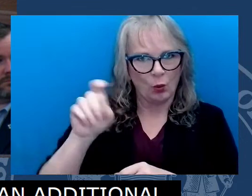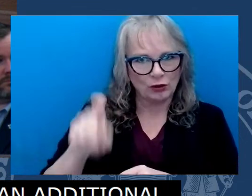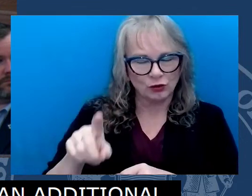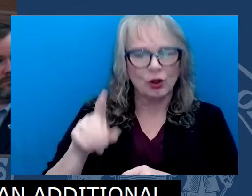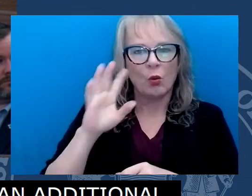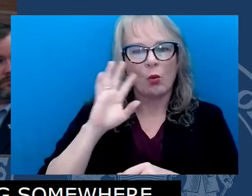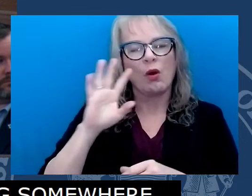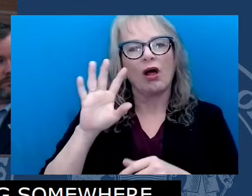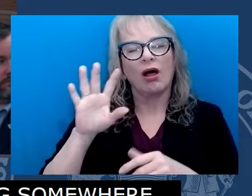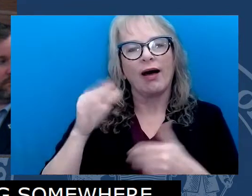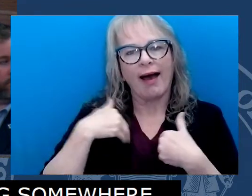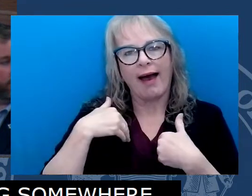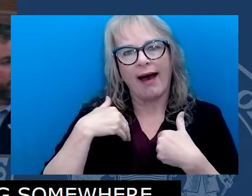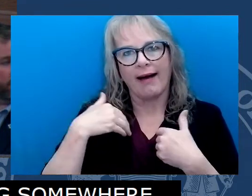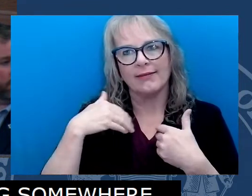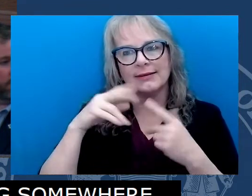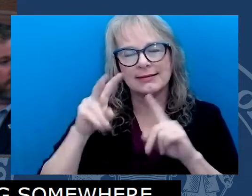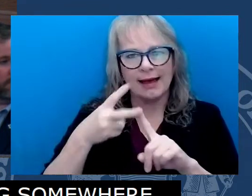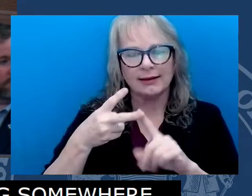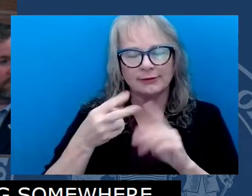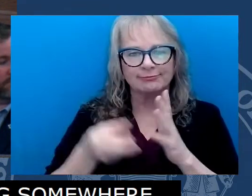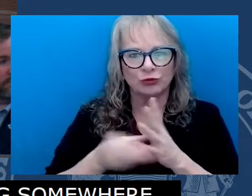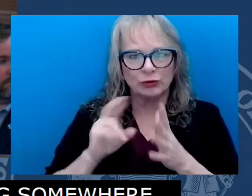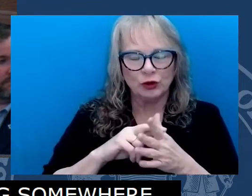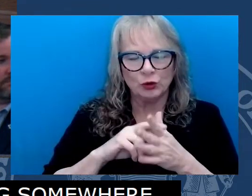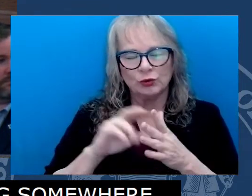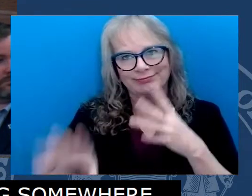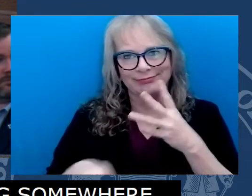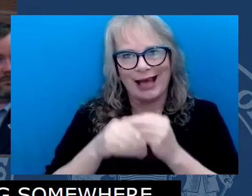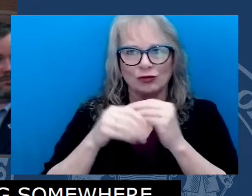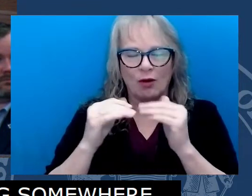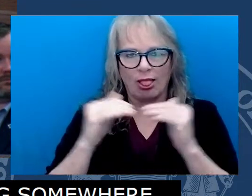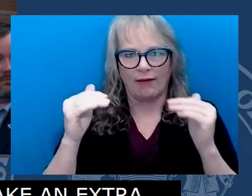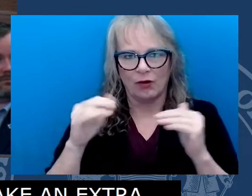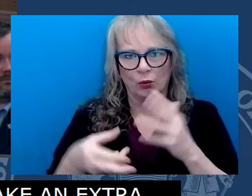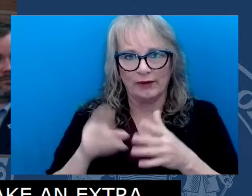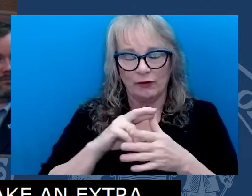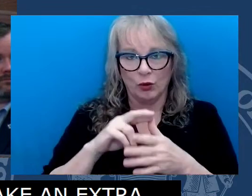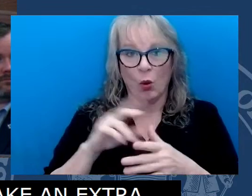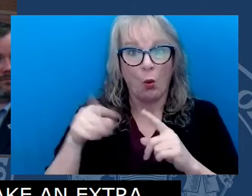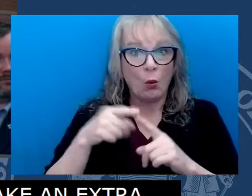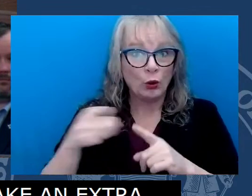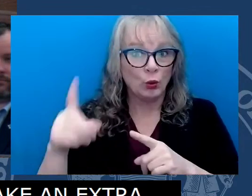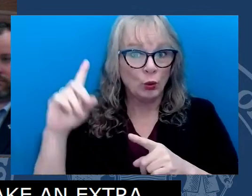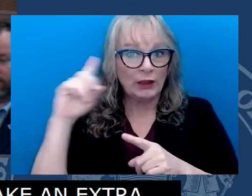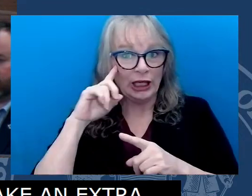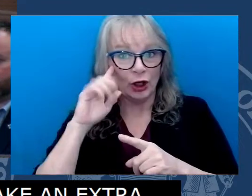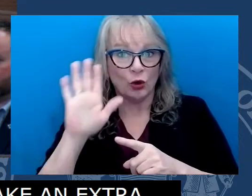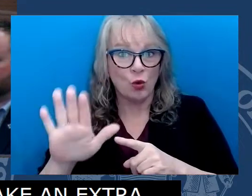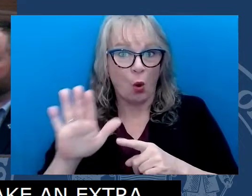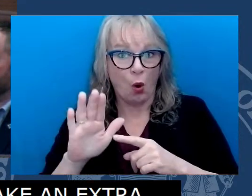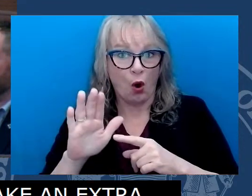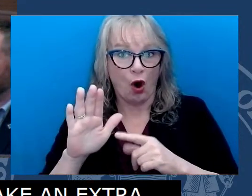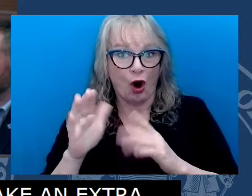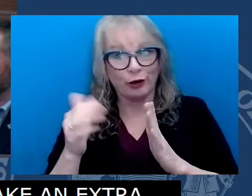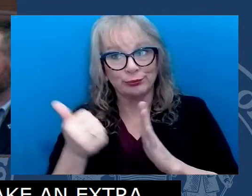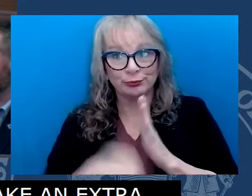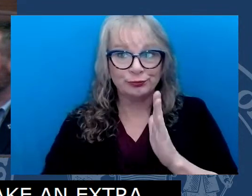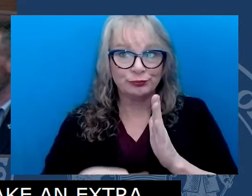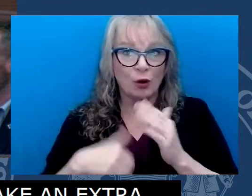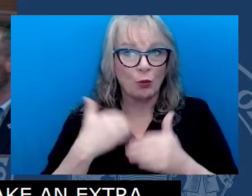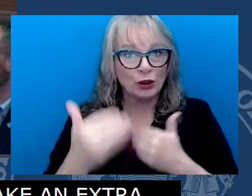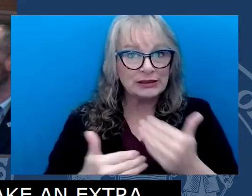review. So when you hear, I'm not going to get my procedure approved, 92% on the first